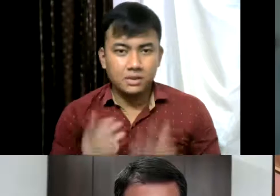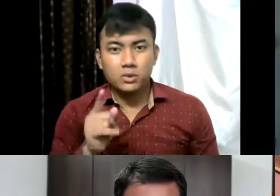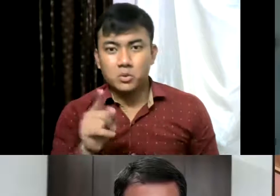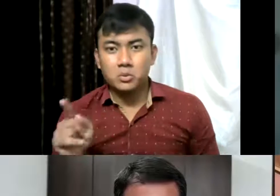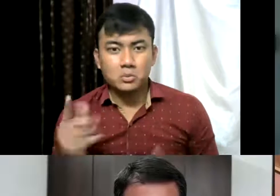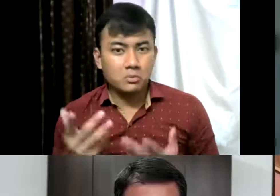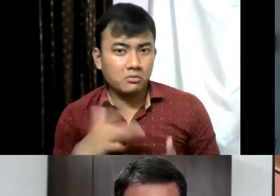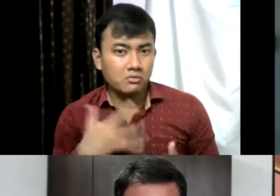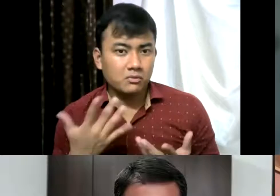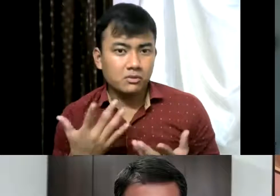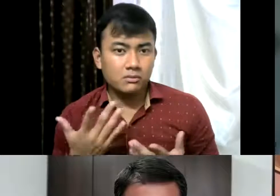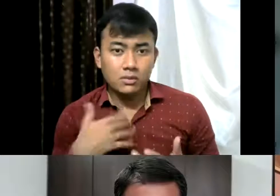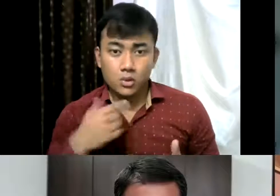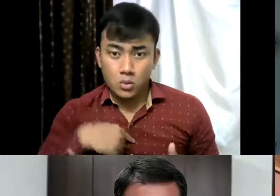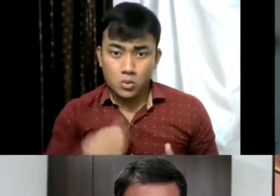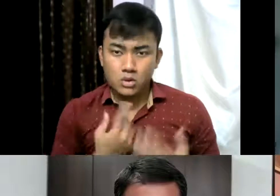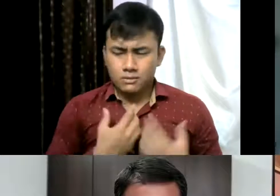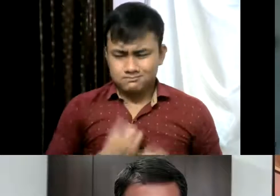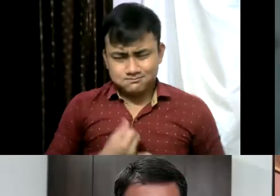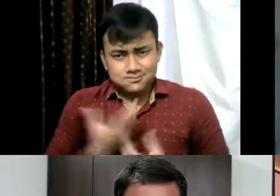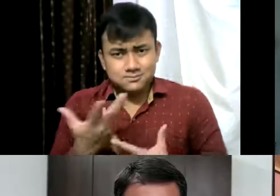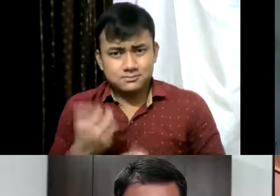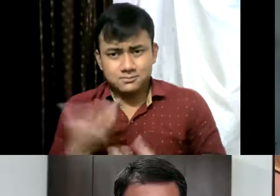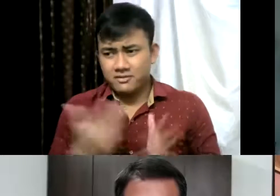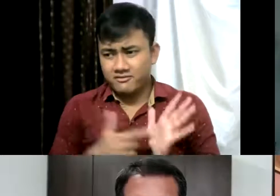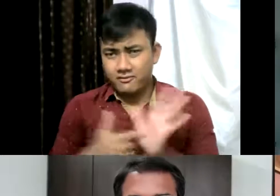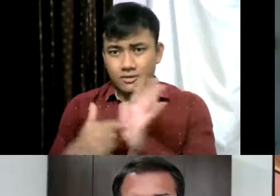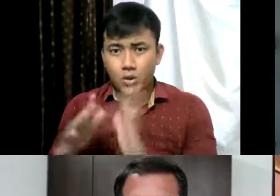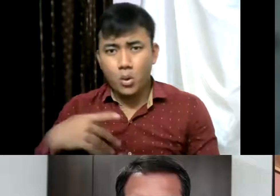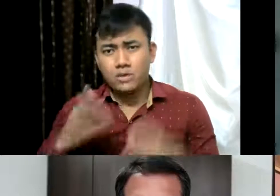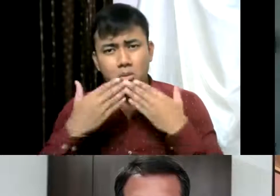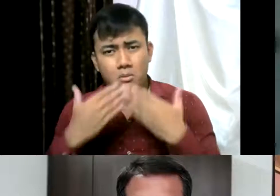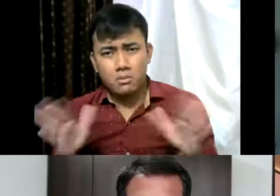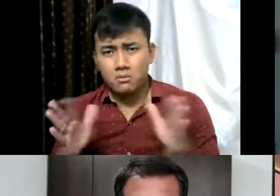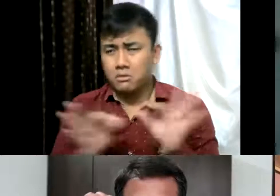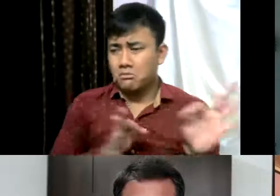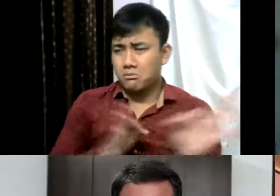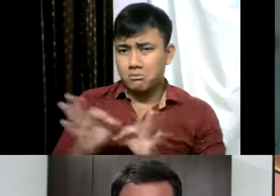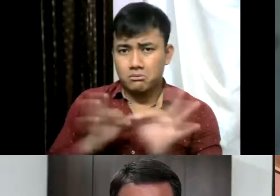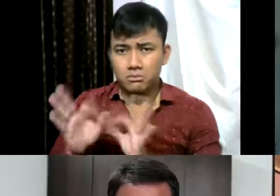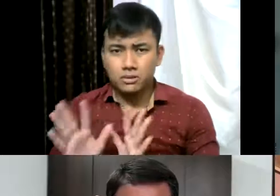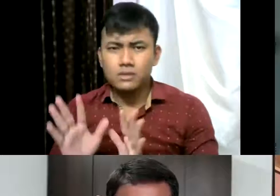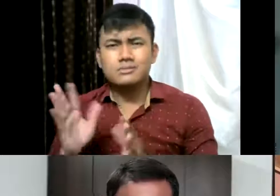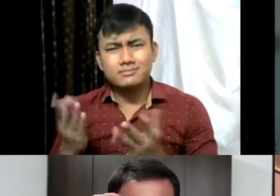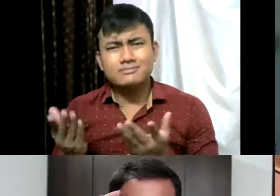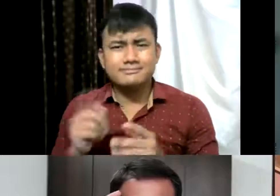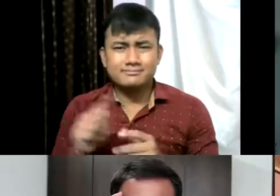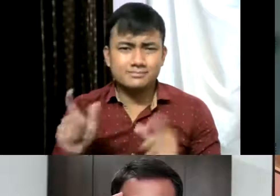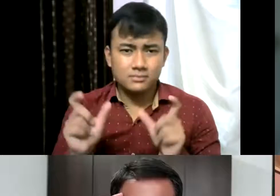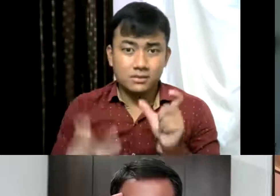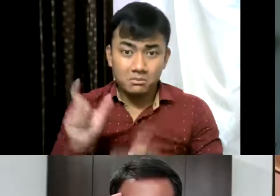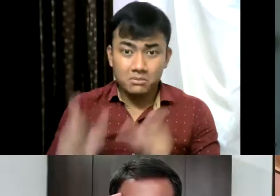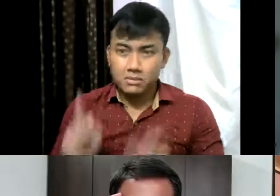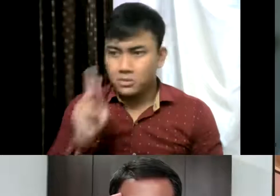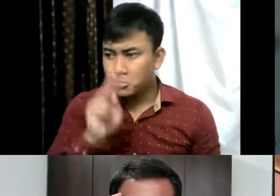make yourself explicit in those spaces, you would open yourself for violence. So a lot of Dalit people and people who come from